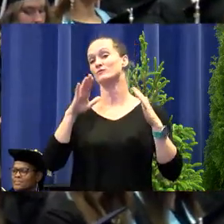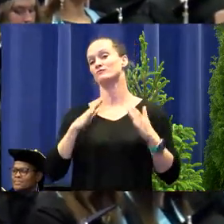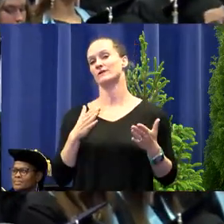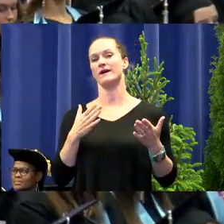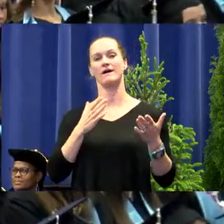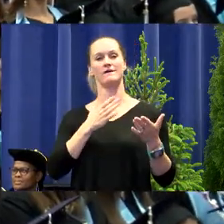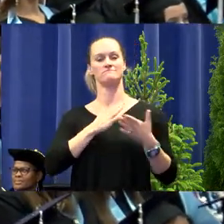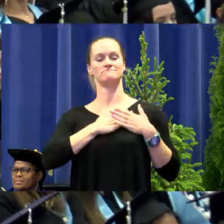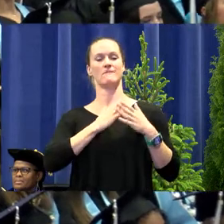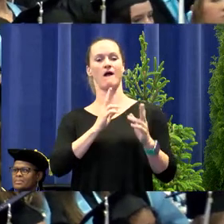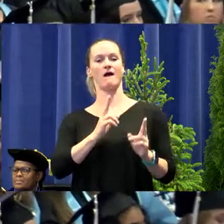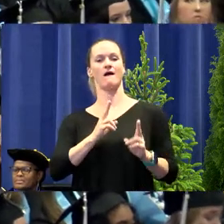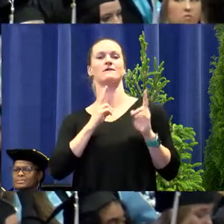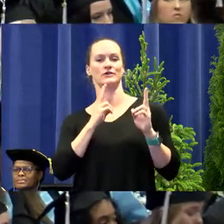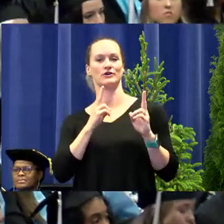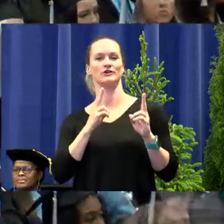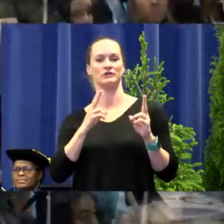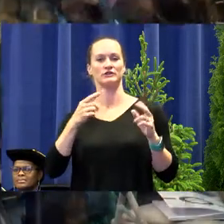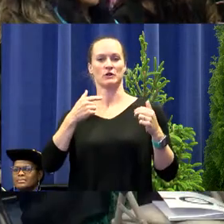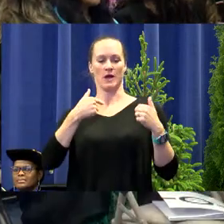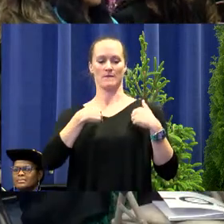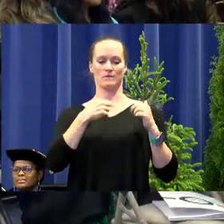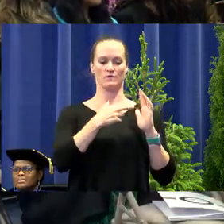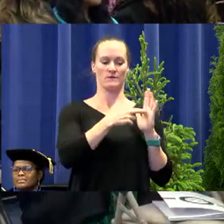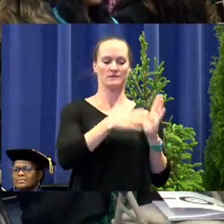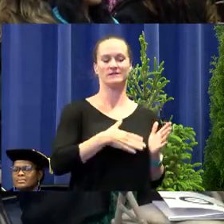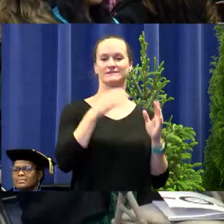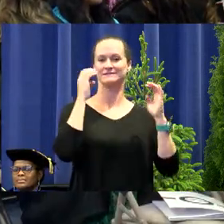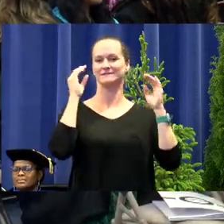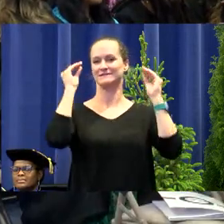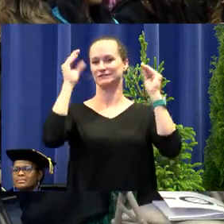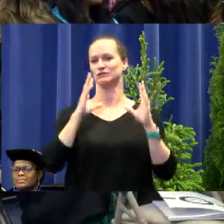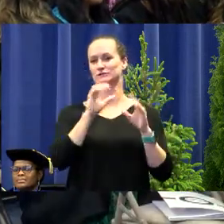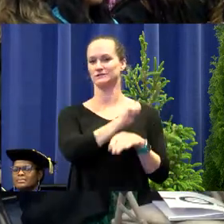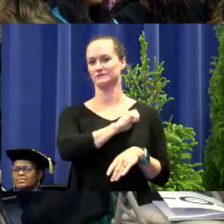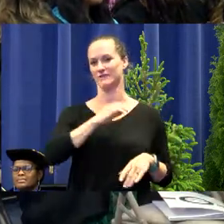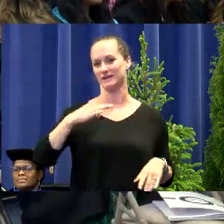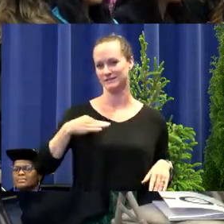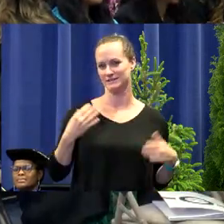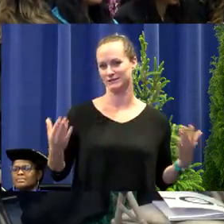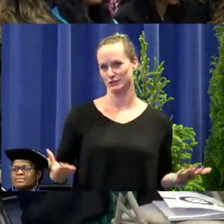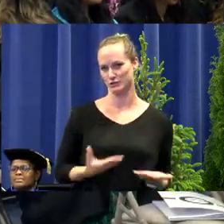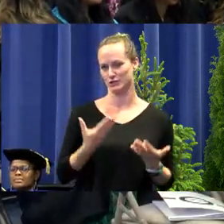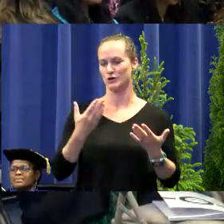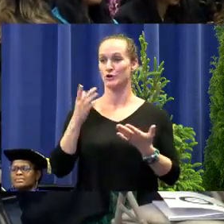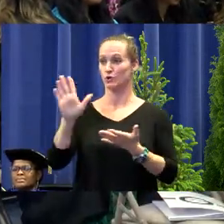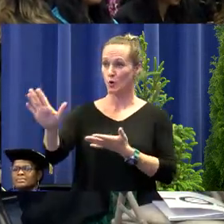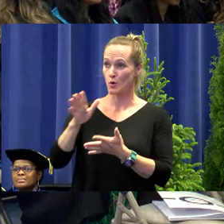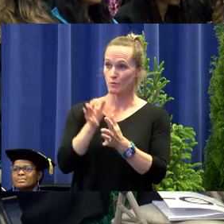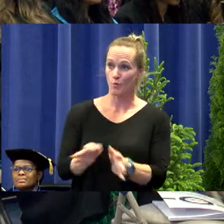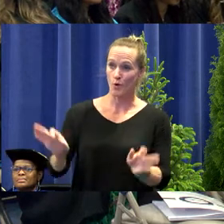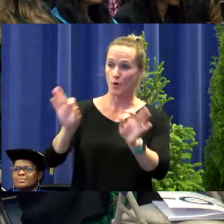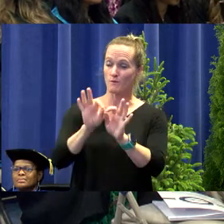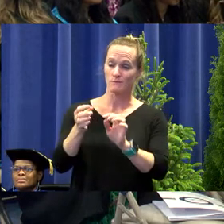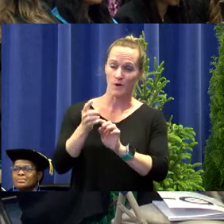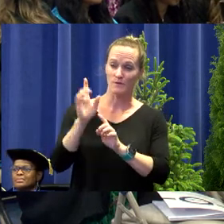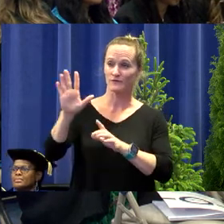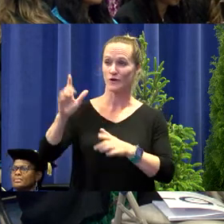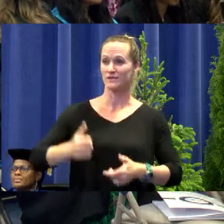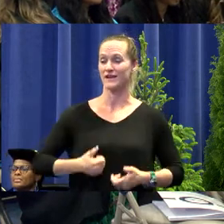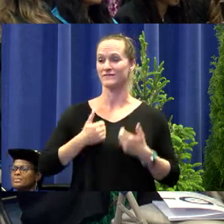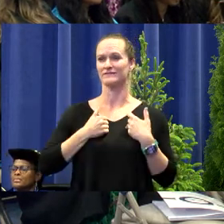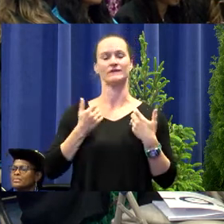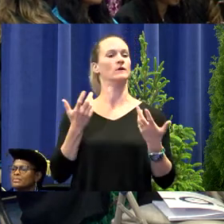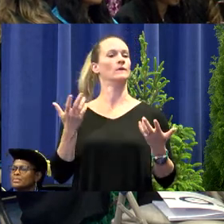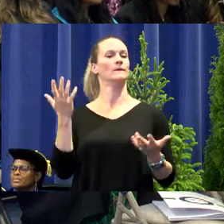of congratulating you on behalf of the faculty for this important milestone in your lives. You deserve, of course, tremendous credit for